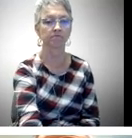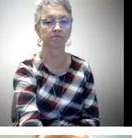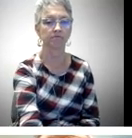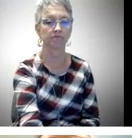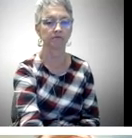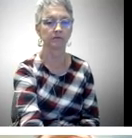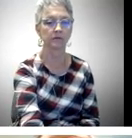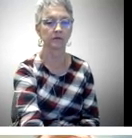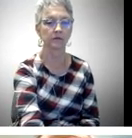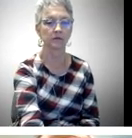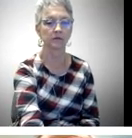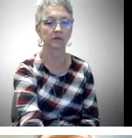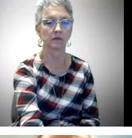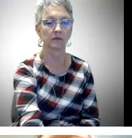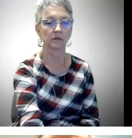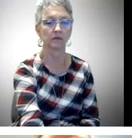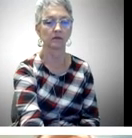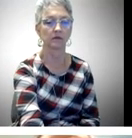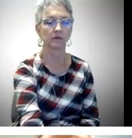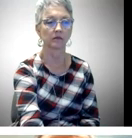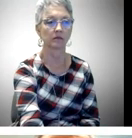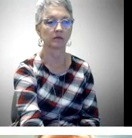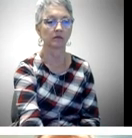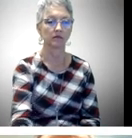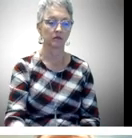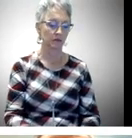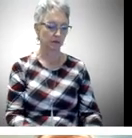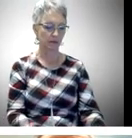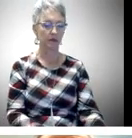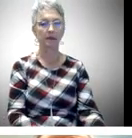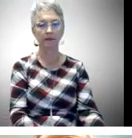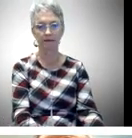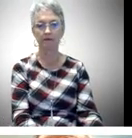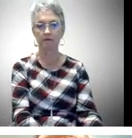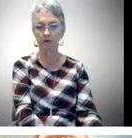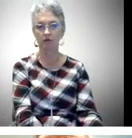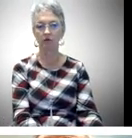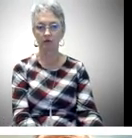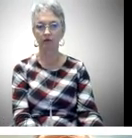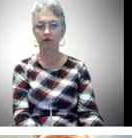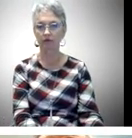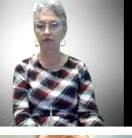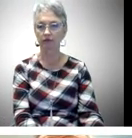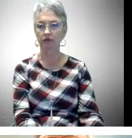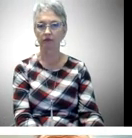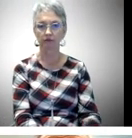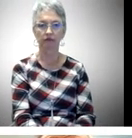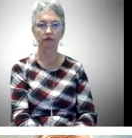between the person with a disability, but it doesn't undermine the decision-making authority of the person with a disability. Next